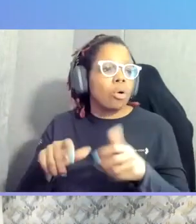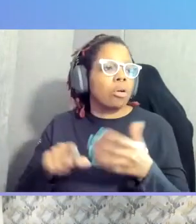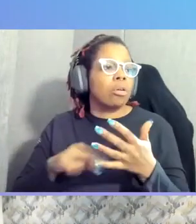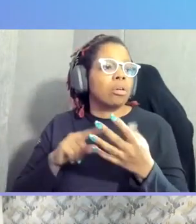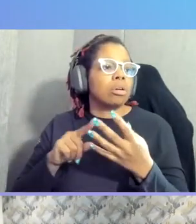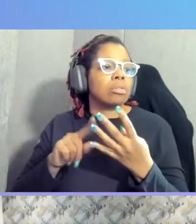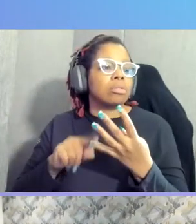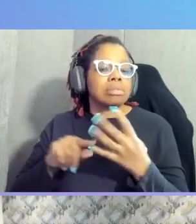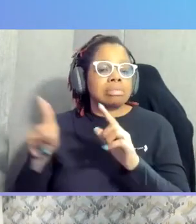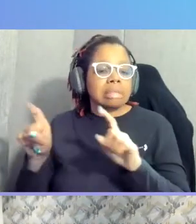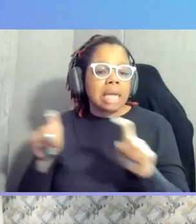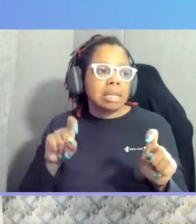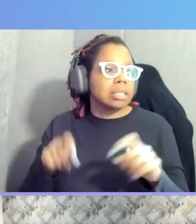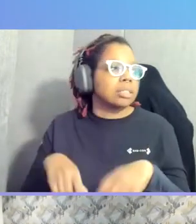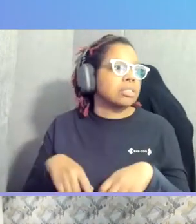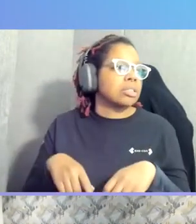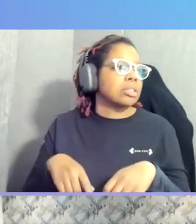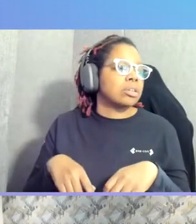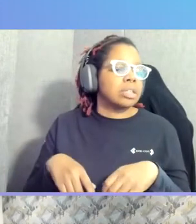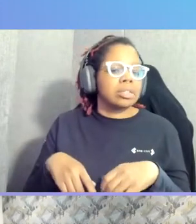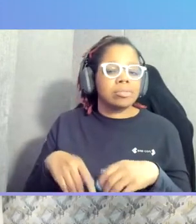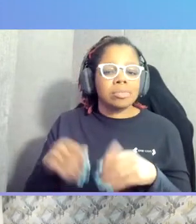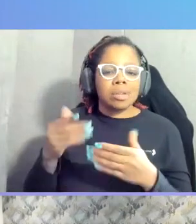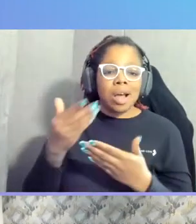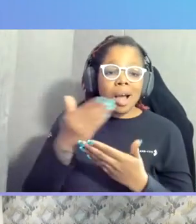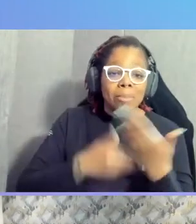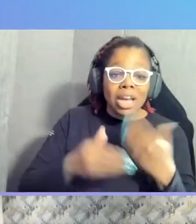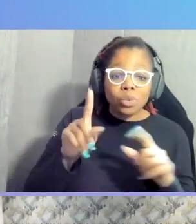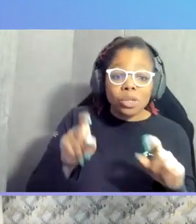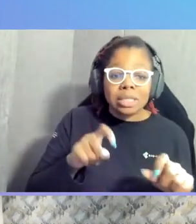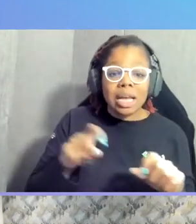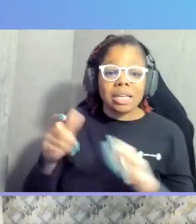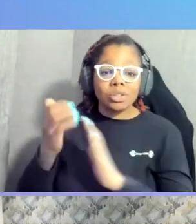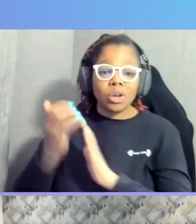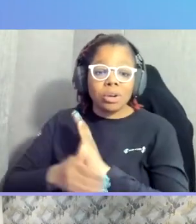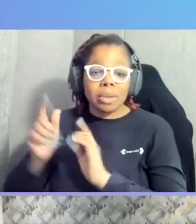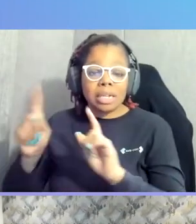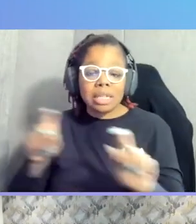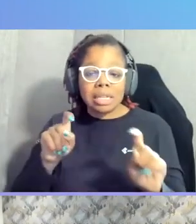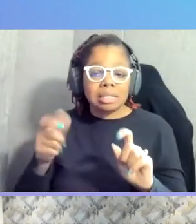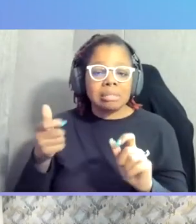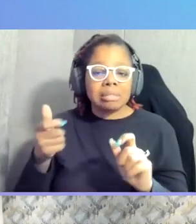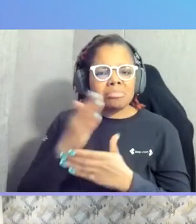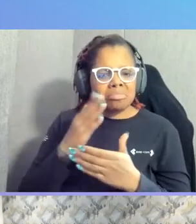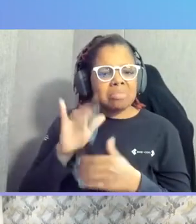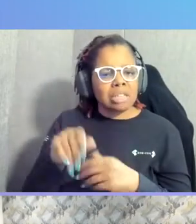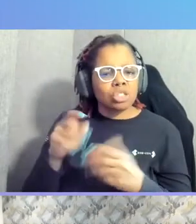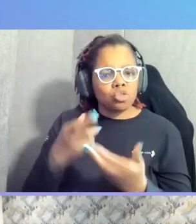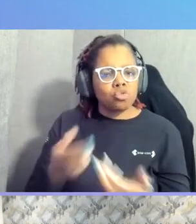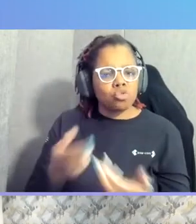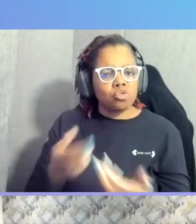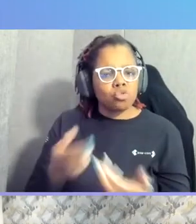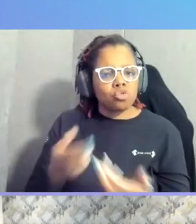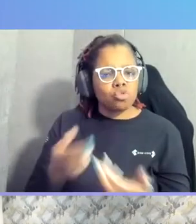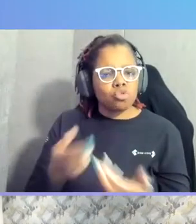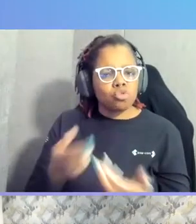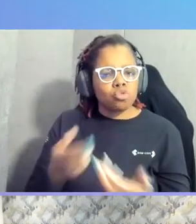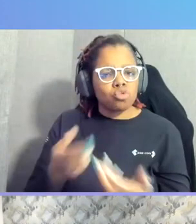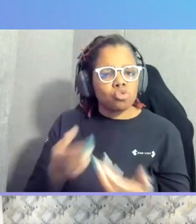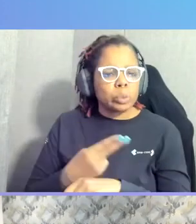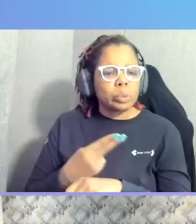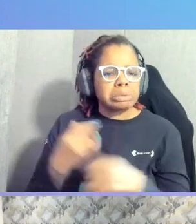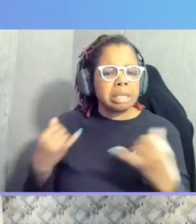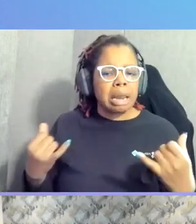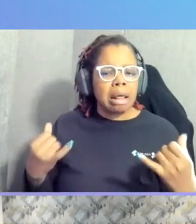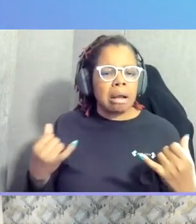navigation, tests, manual tests, automated tests. So this is some kind of resource that people can rely on today